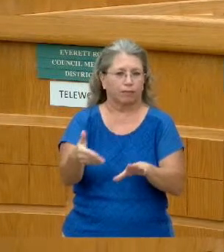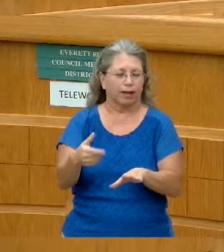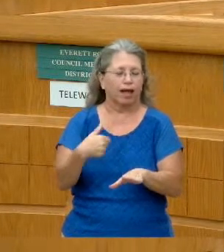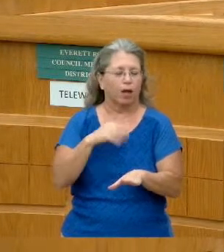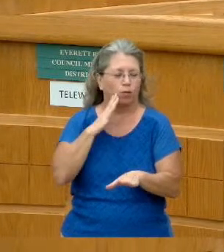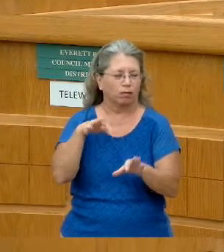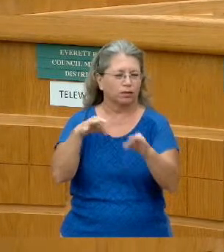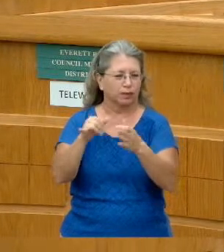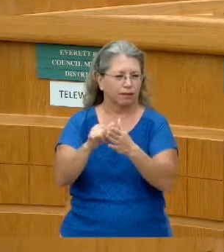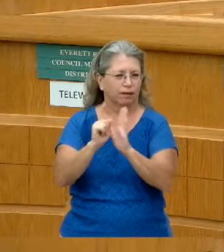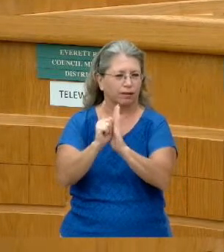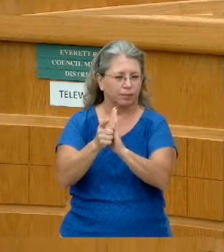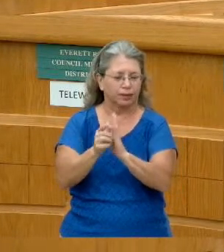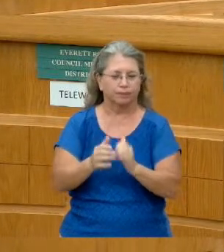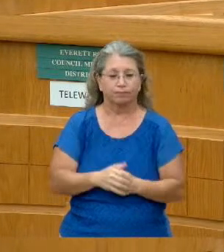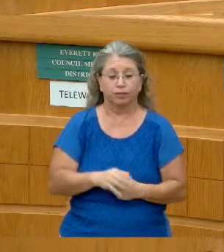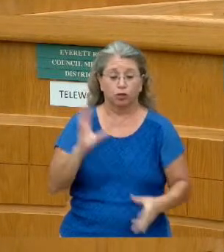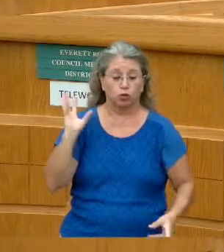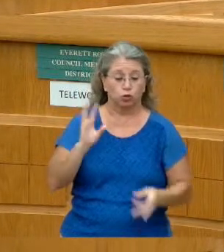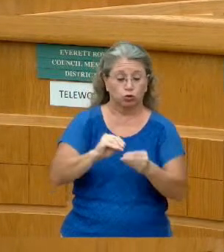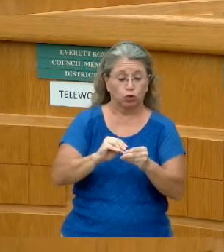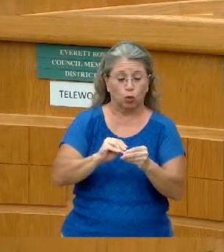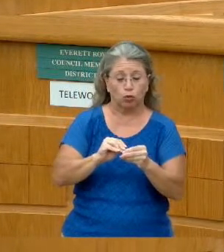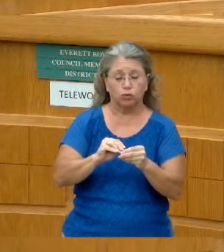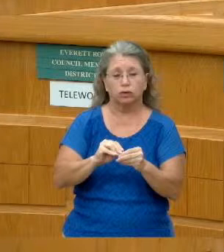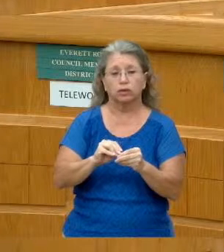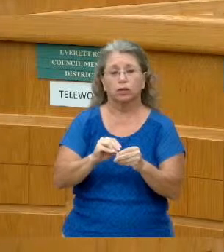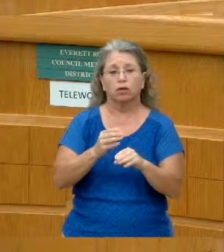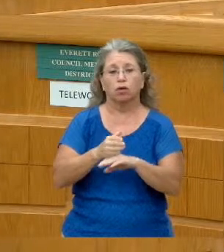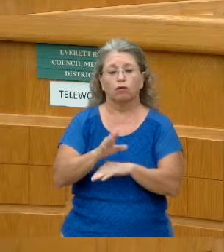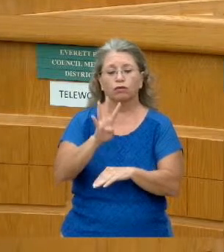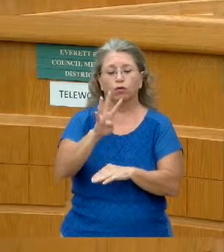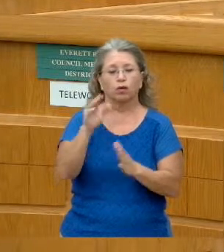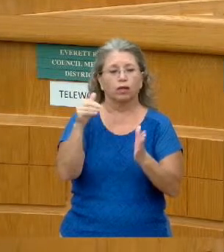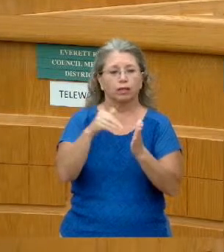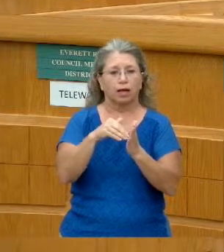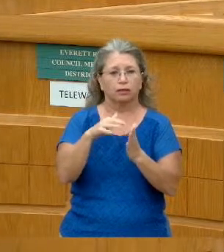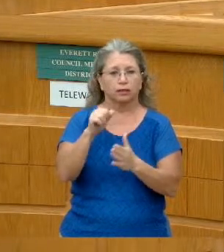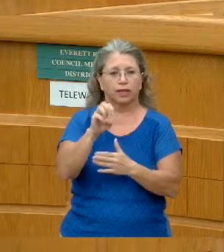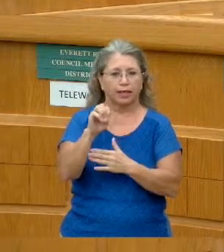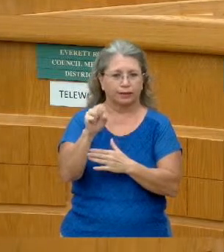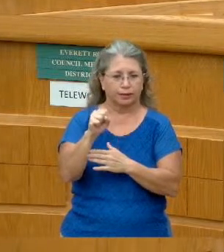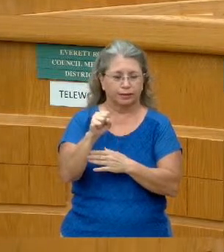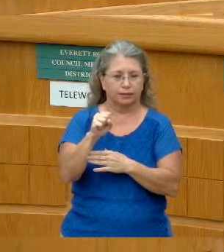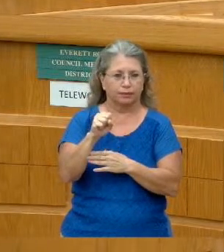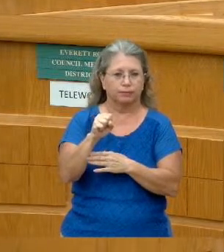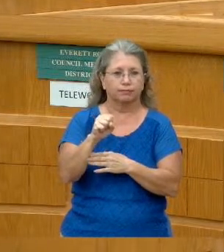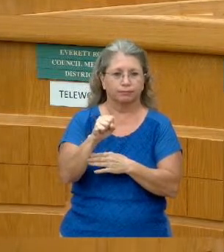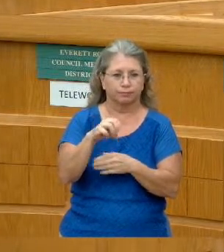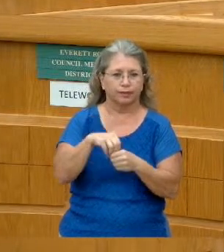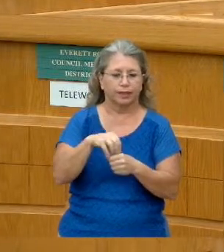you look at the active and the recovered, we're over 4,000 cases now in Nueces County.